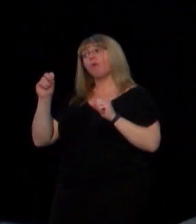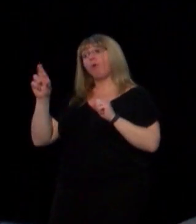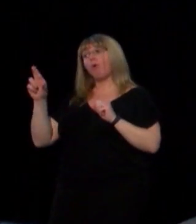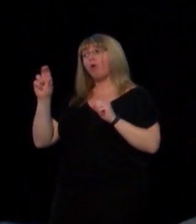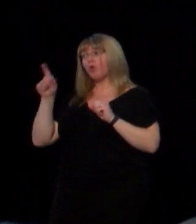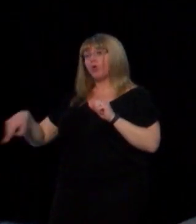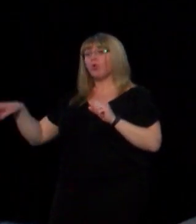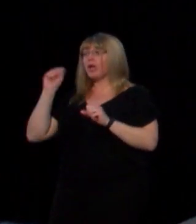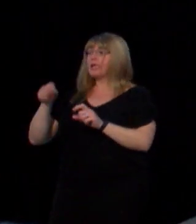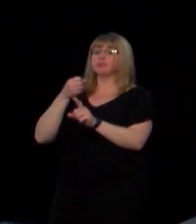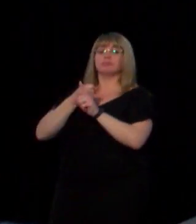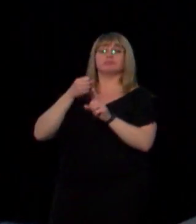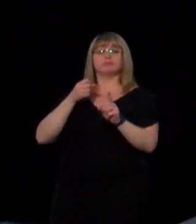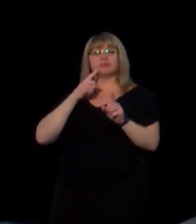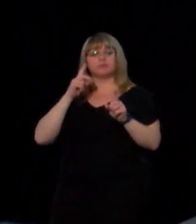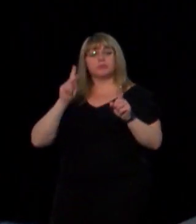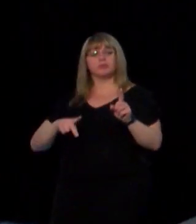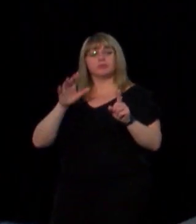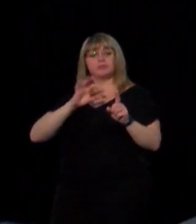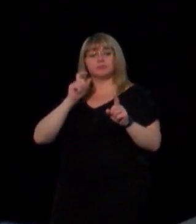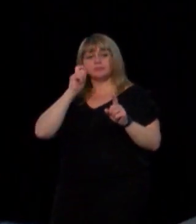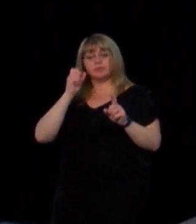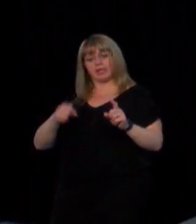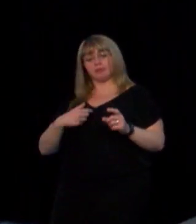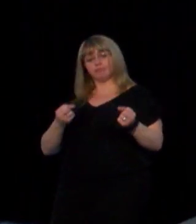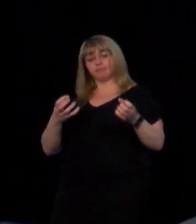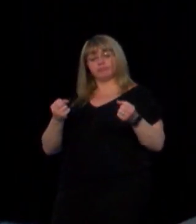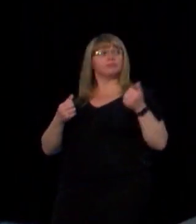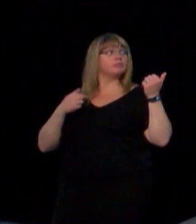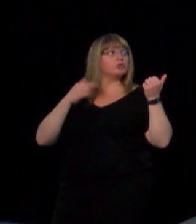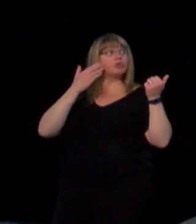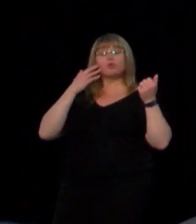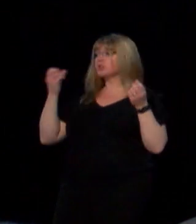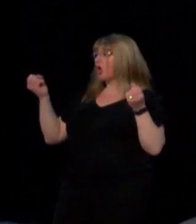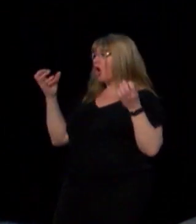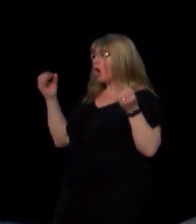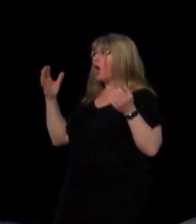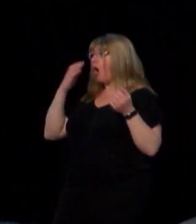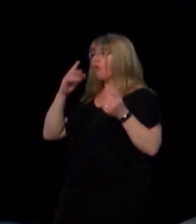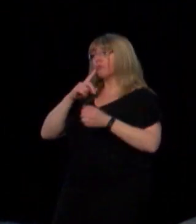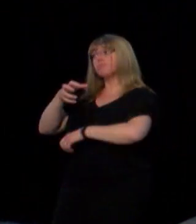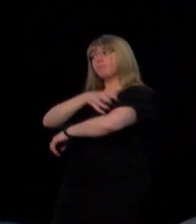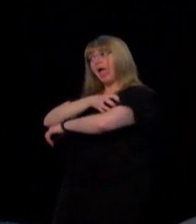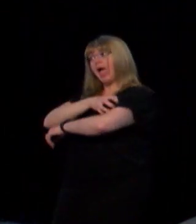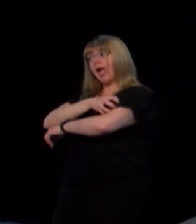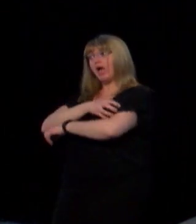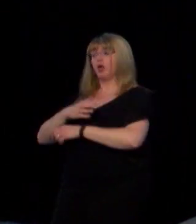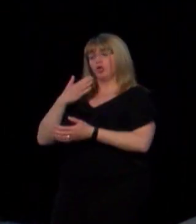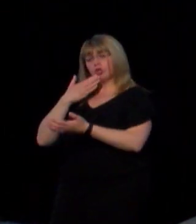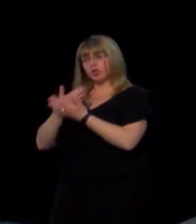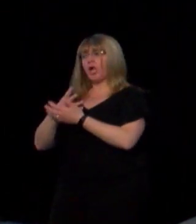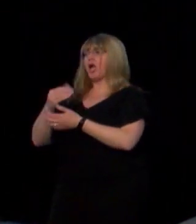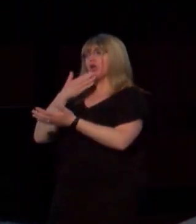a deaf person you might meet someday. We know sign language is powerful in a